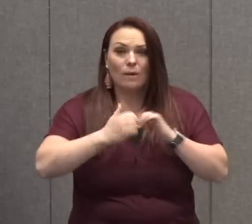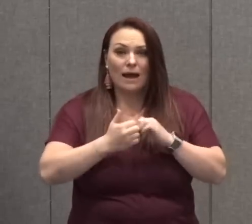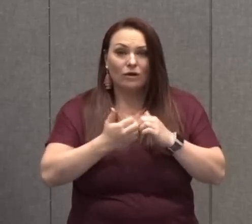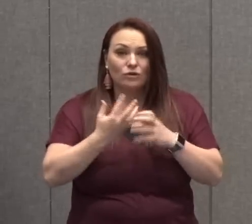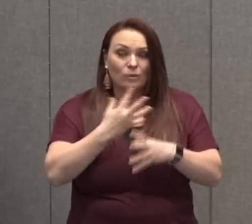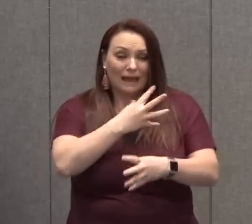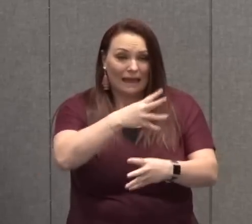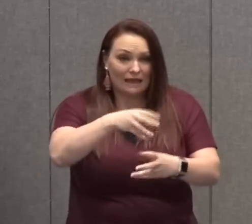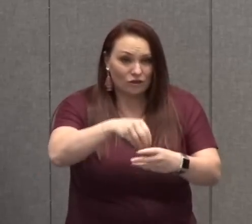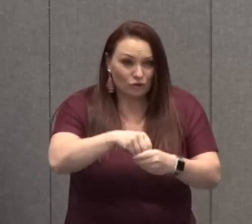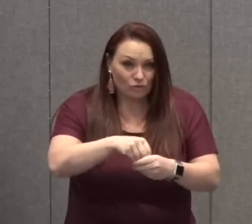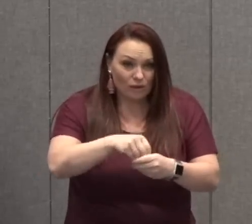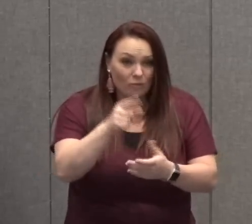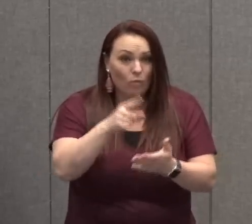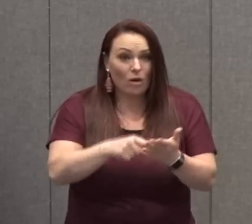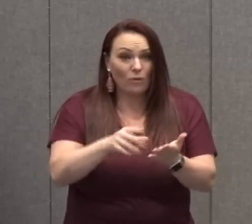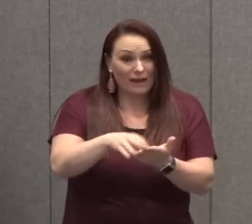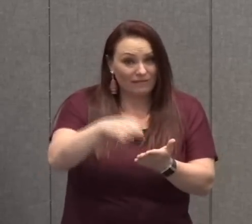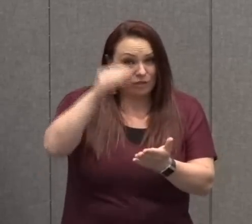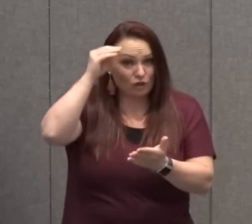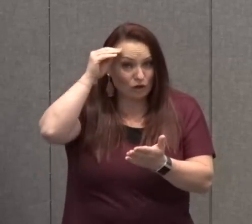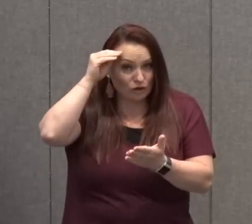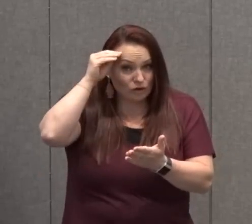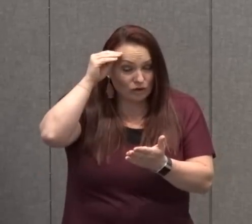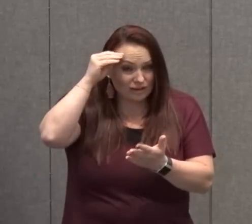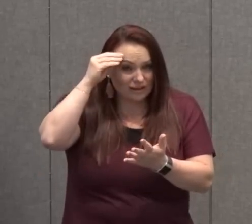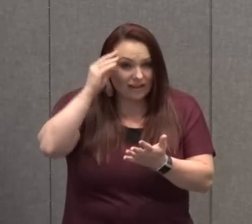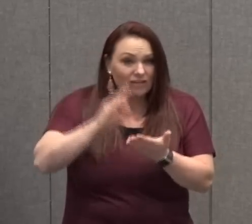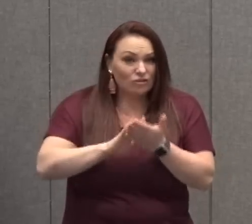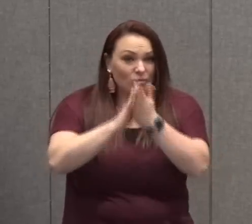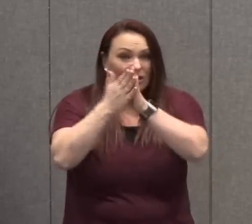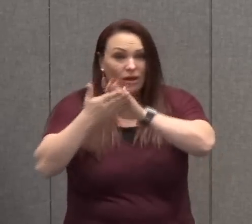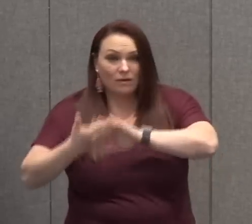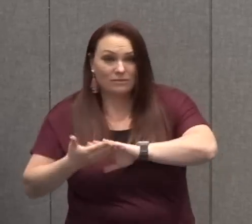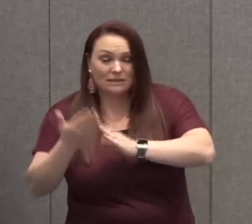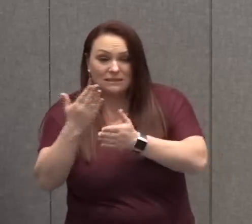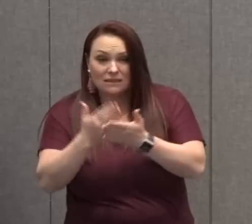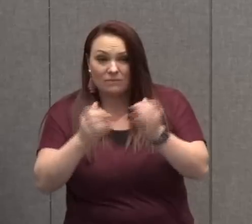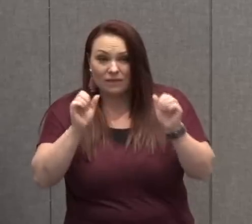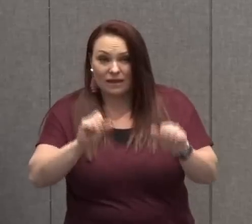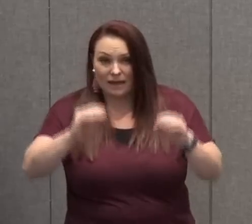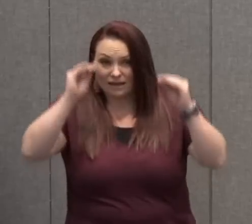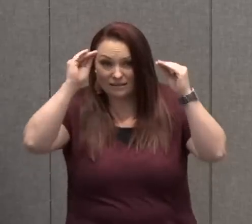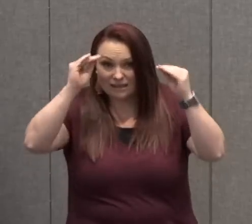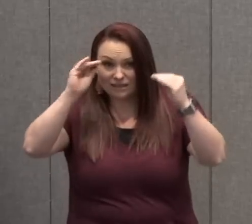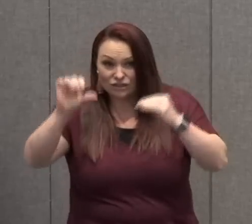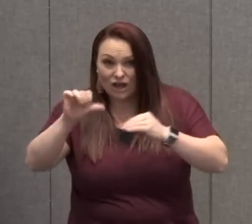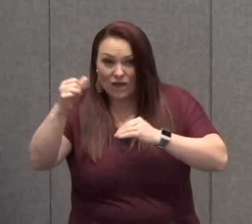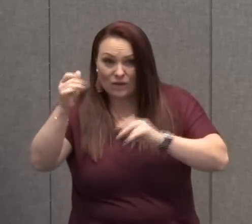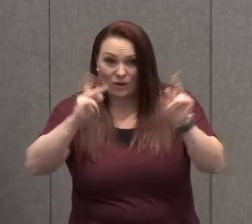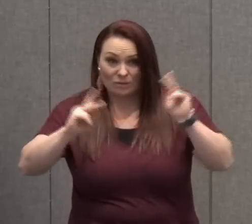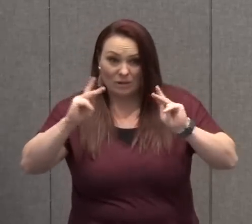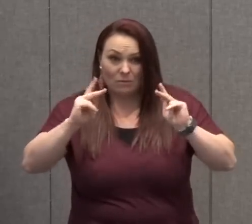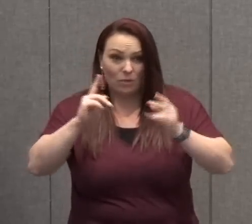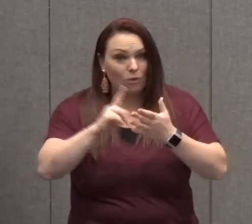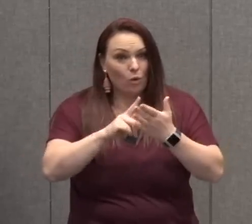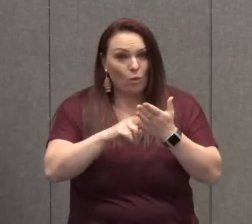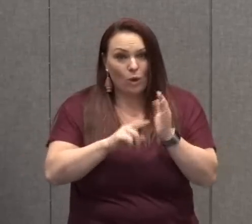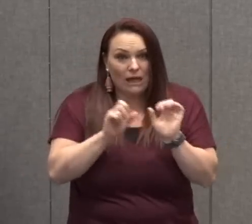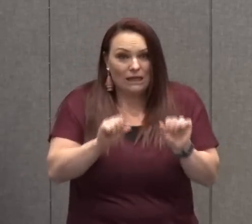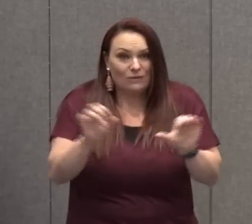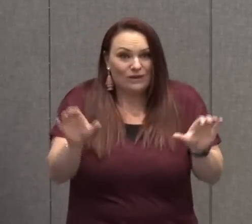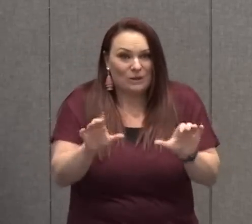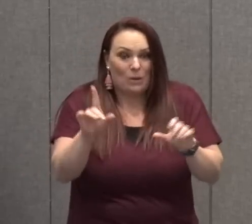learned into something that teaches others? I don't know. What can we do? I know.